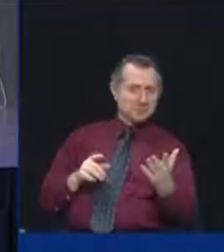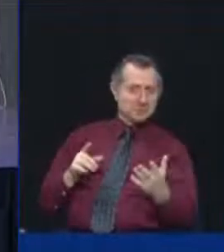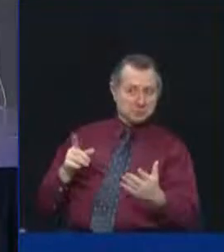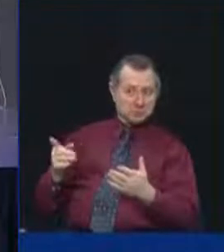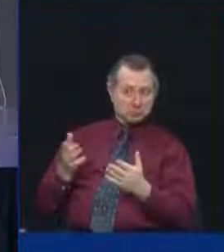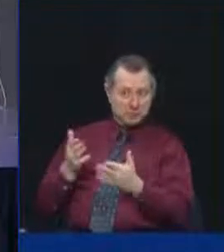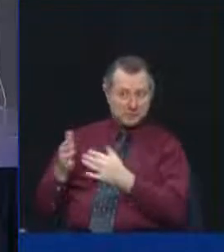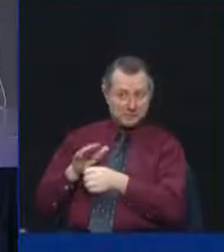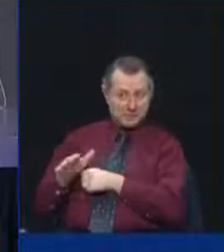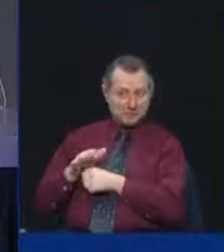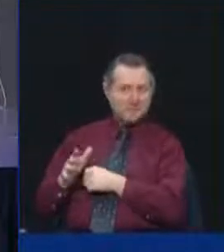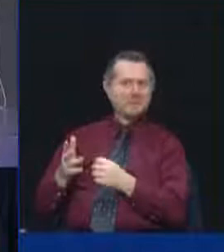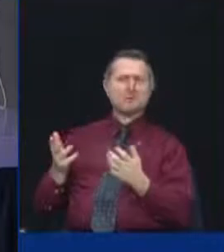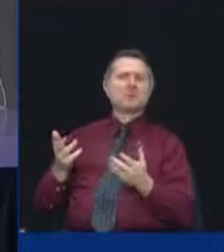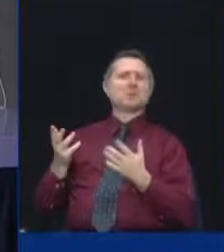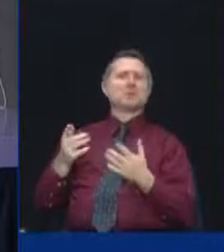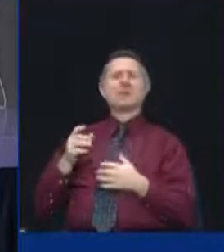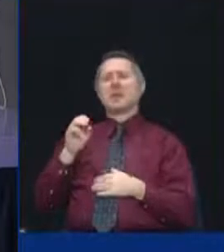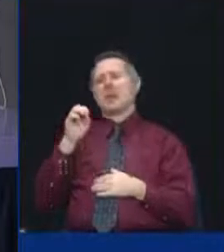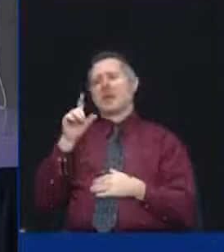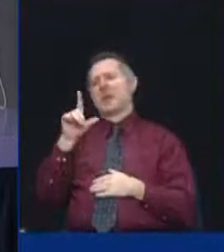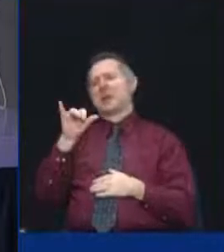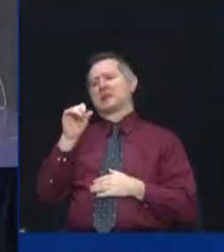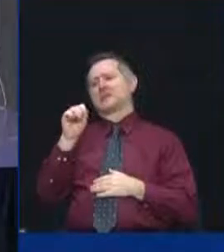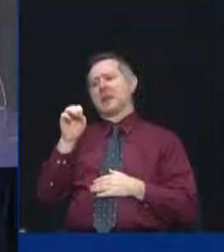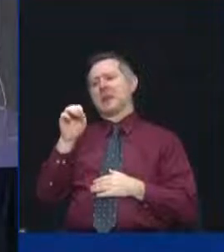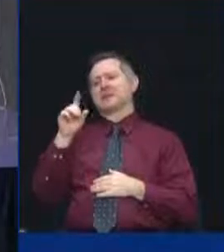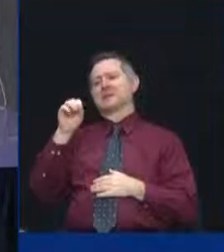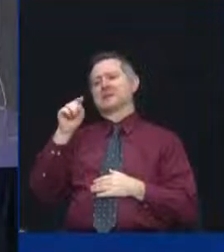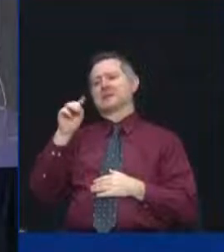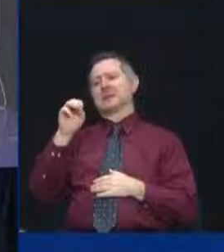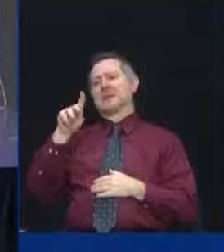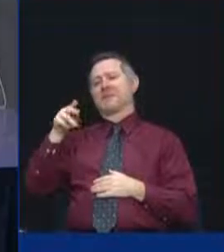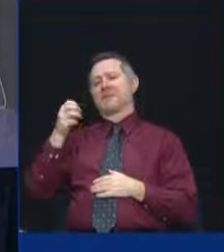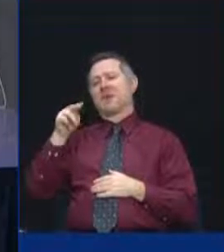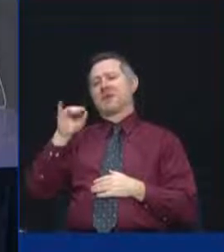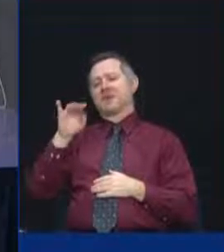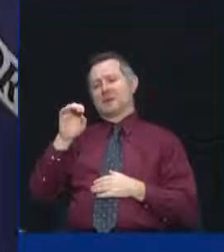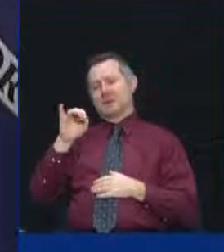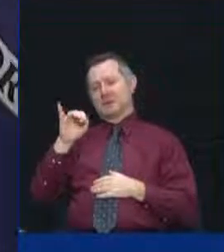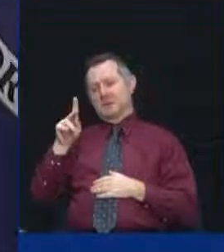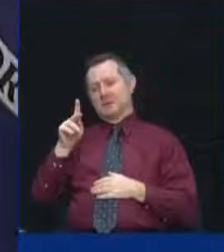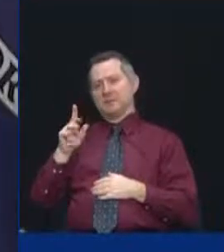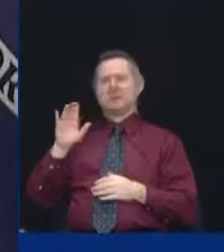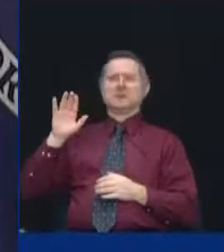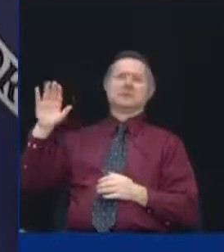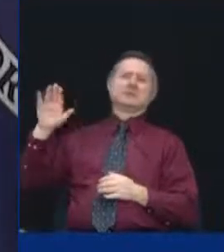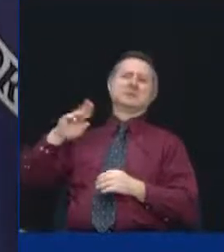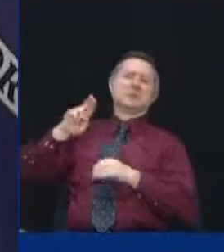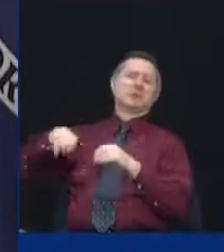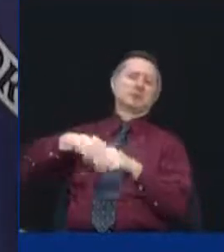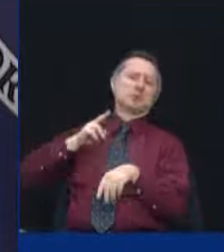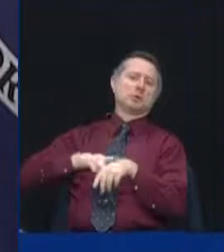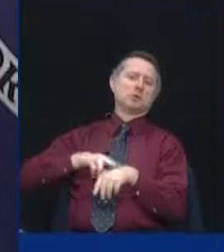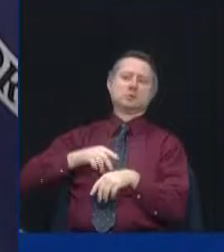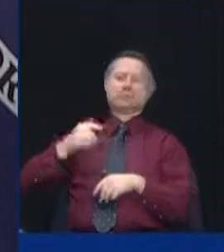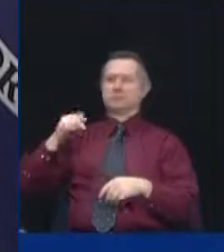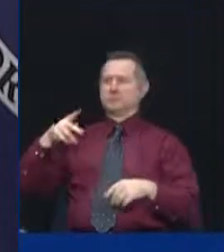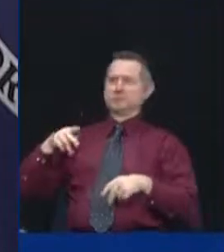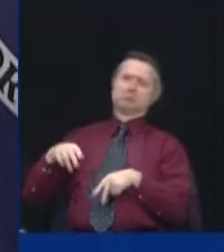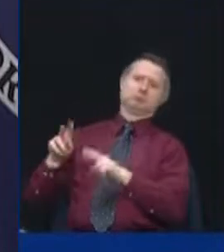Elise Stefanik's ascendancy within the National Party and what that says about where the national GOP